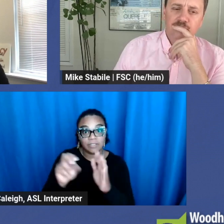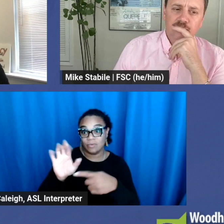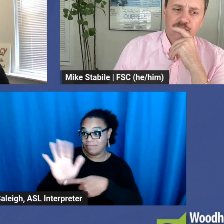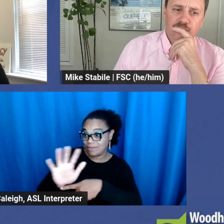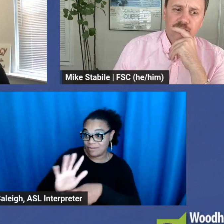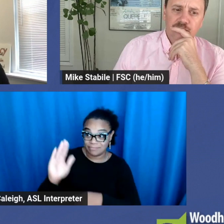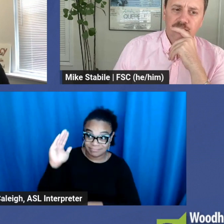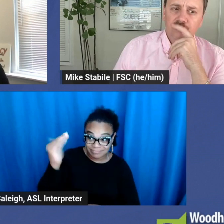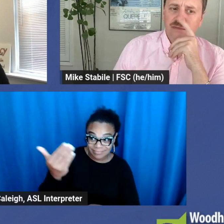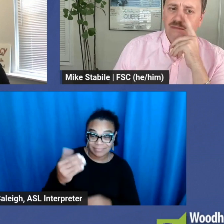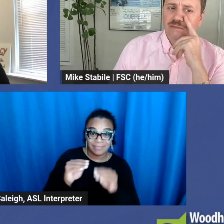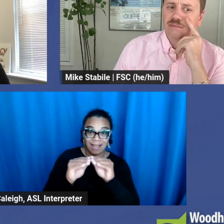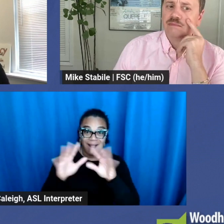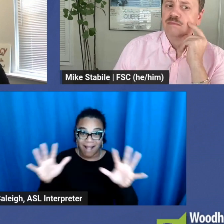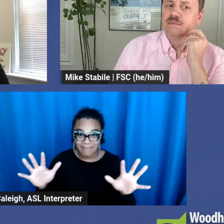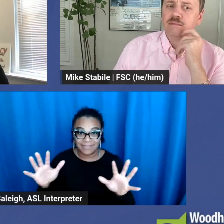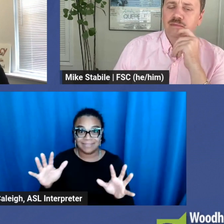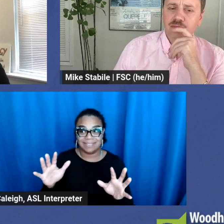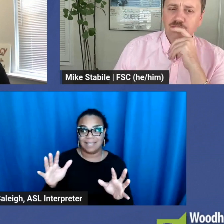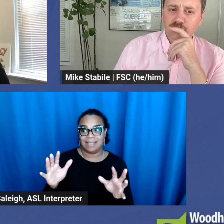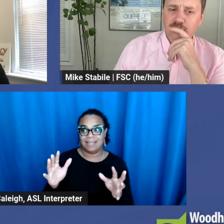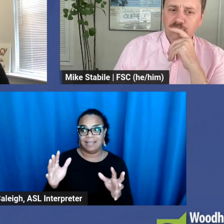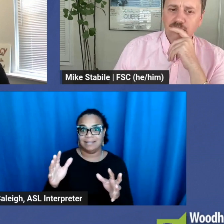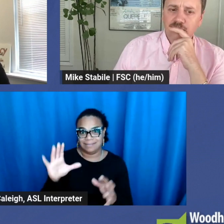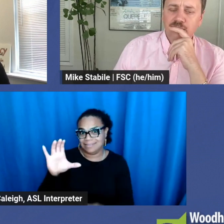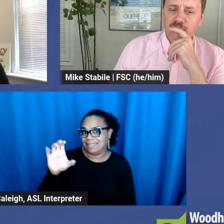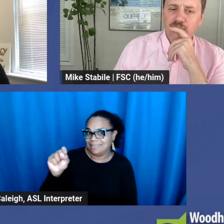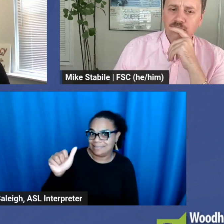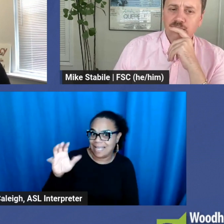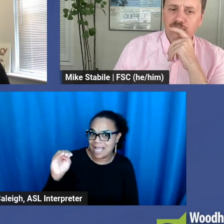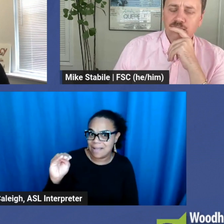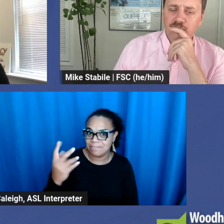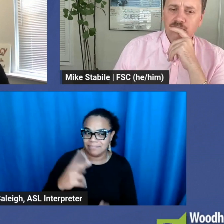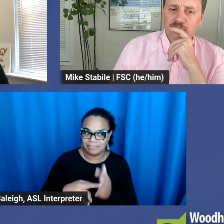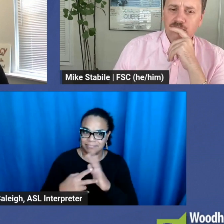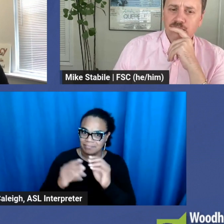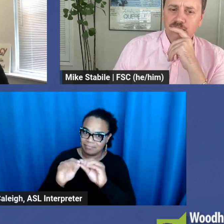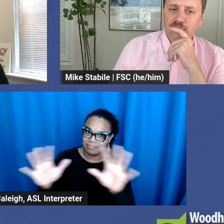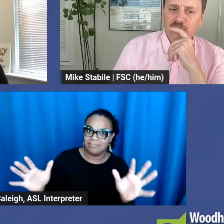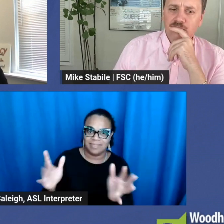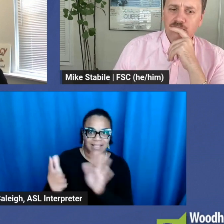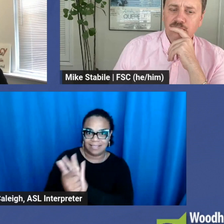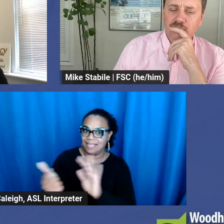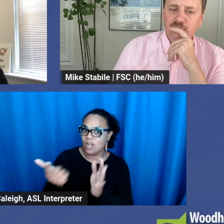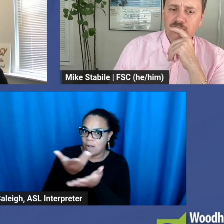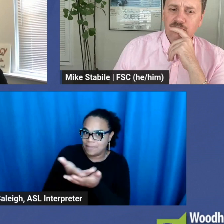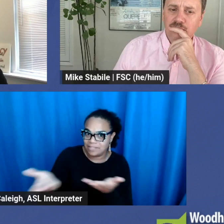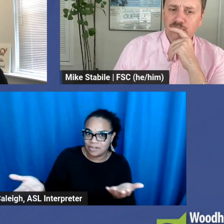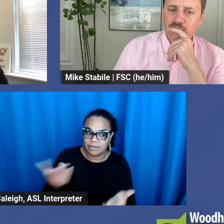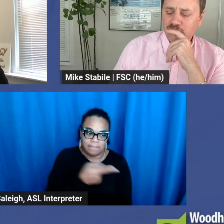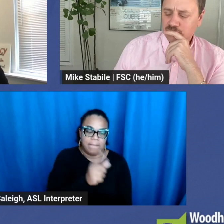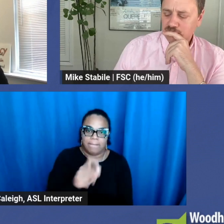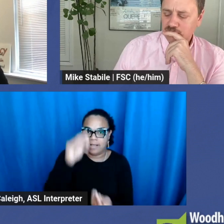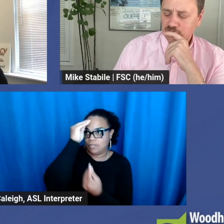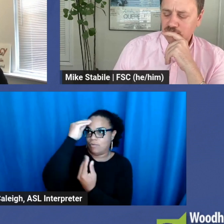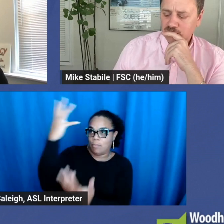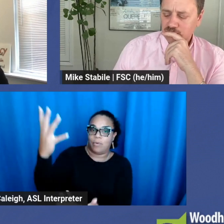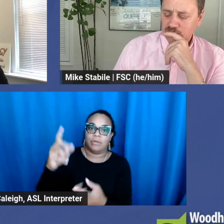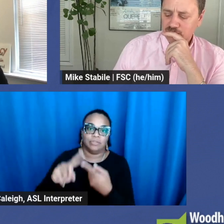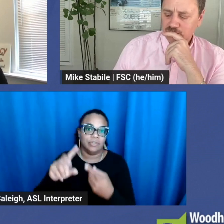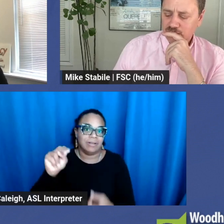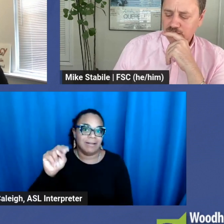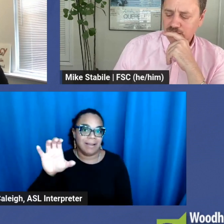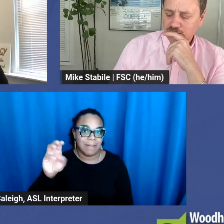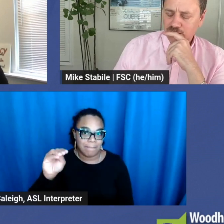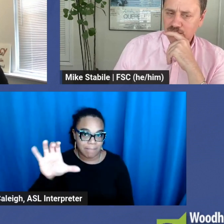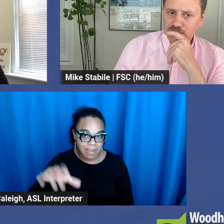to obviously on their face be CSAM and therefore be very illegal material to report that material to NCMEC. What